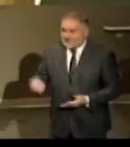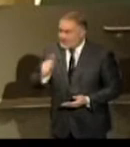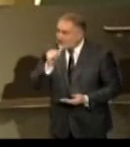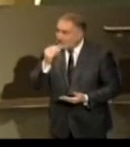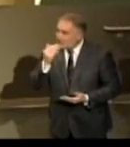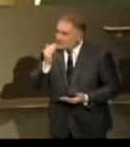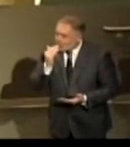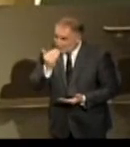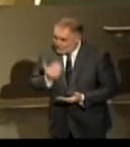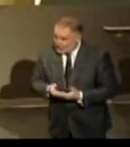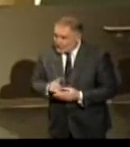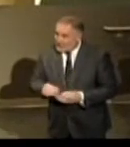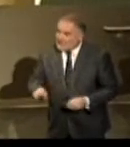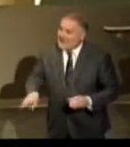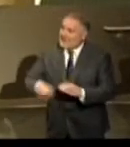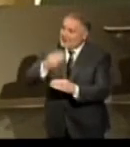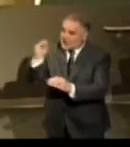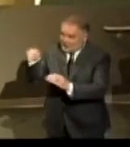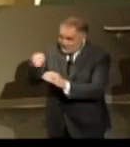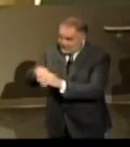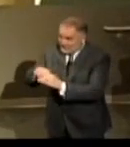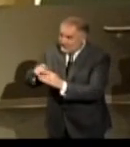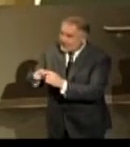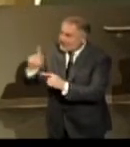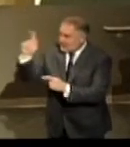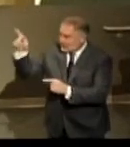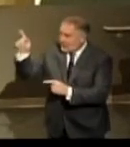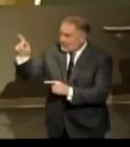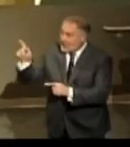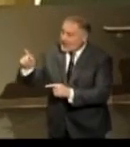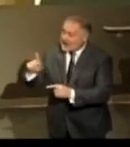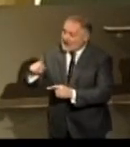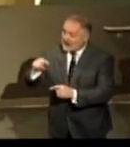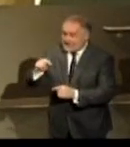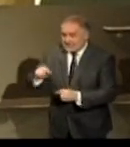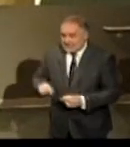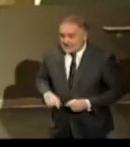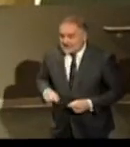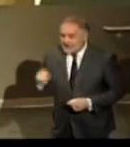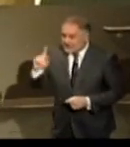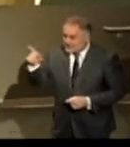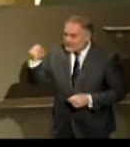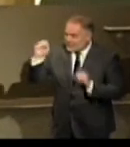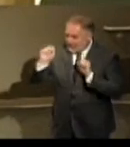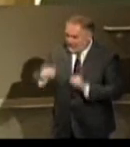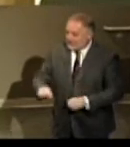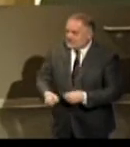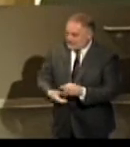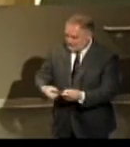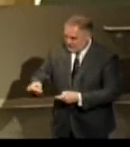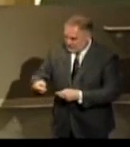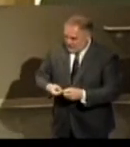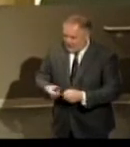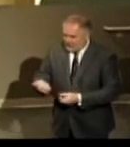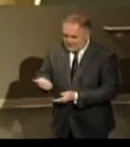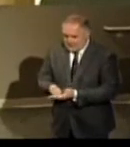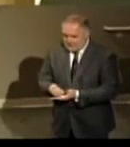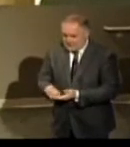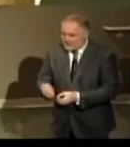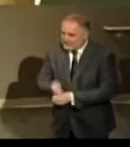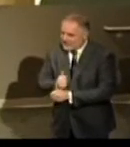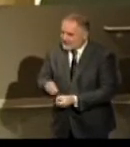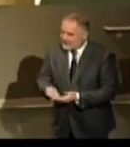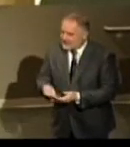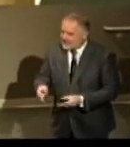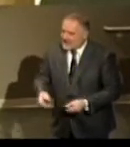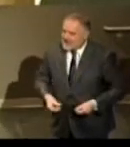But I'm going to deposit this to you, Lord, and it's up to you, Lord. Yeah, I can't handle it, but you can. That's why 1 Peter 5:7 says, come on, help me with